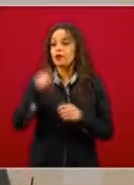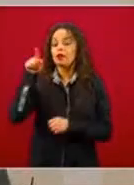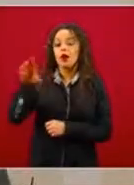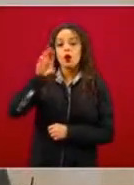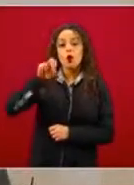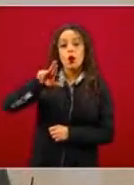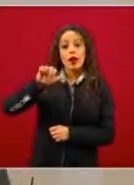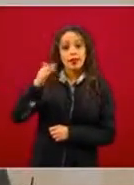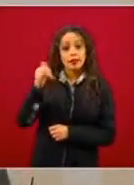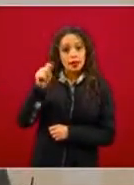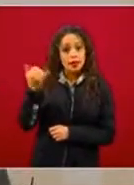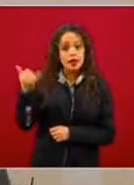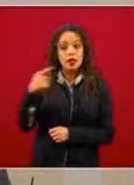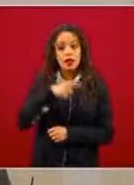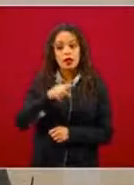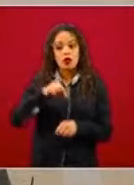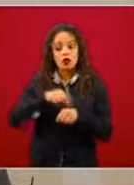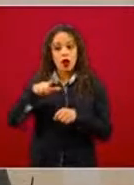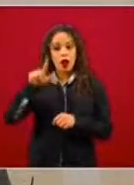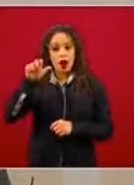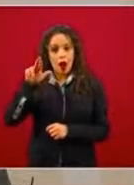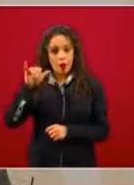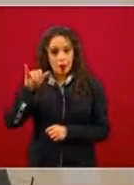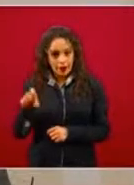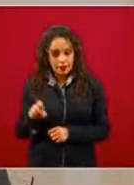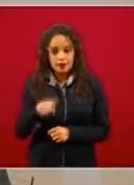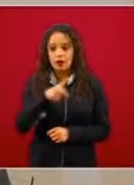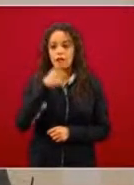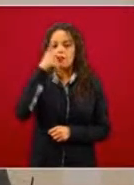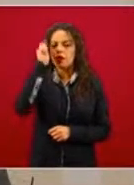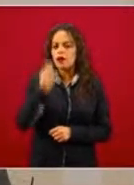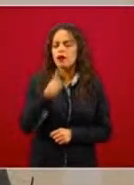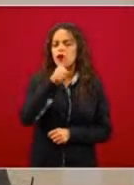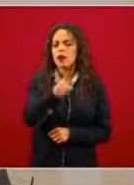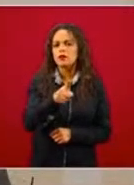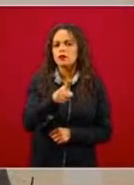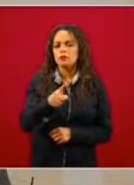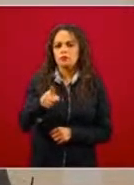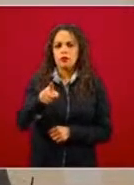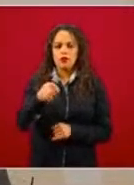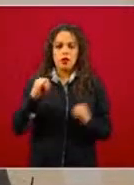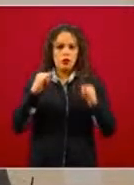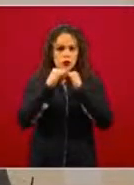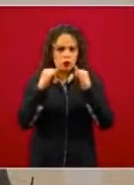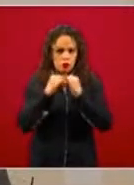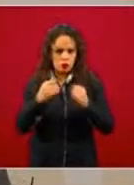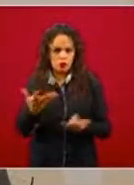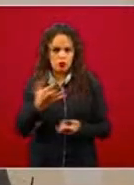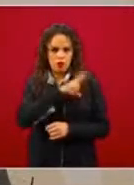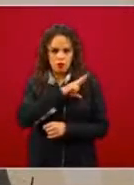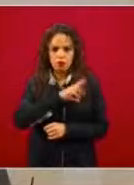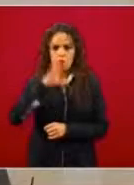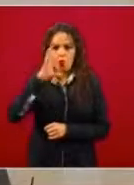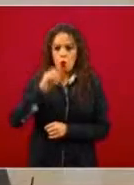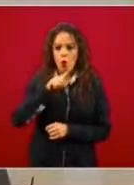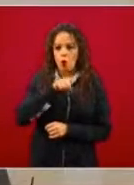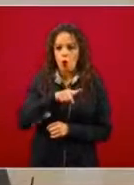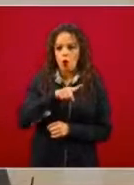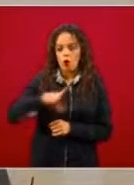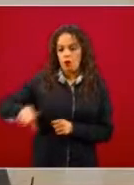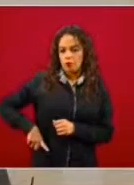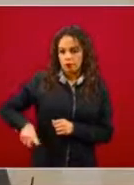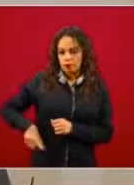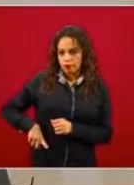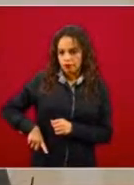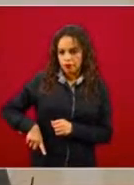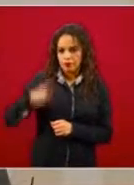is over, I would like to take a moment to thank CONACYT and other groups from private